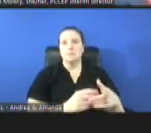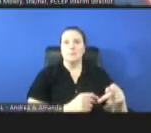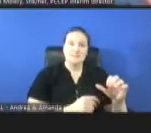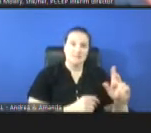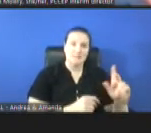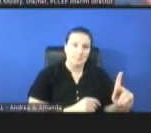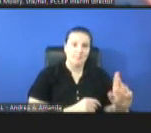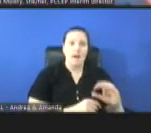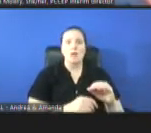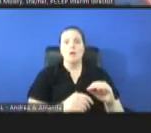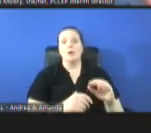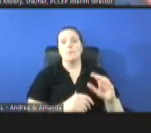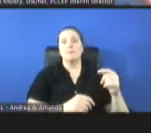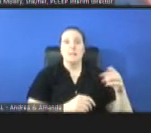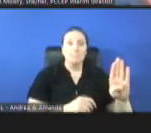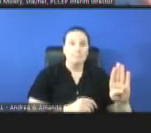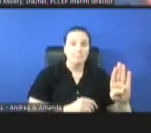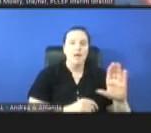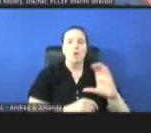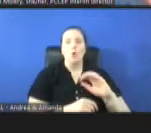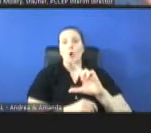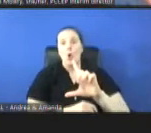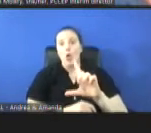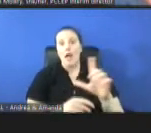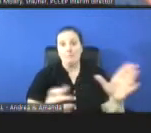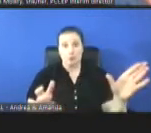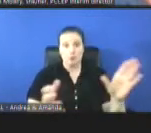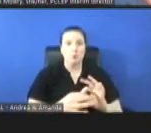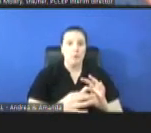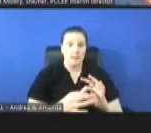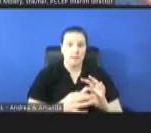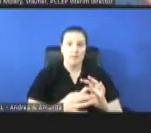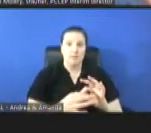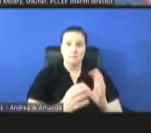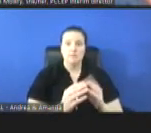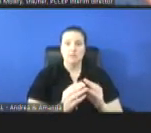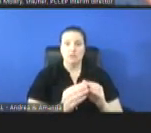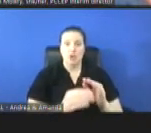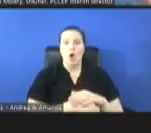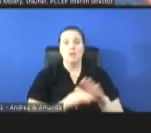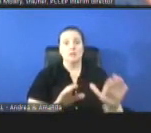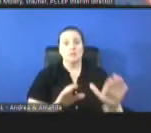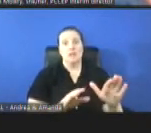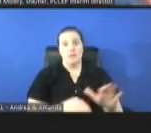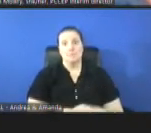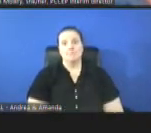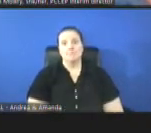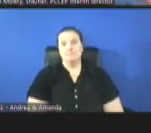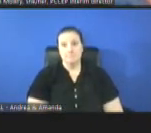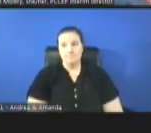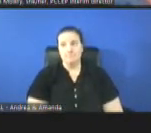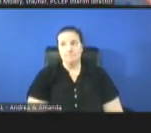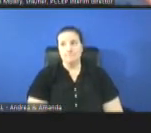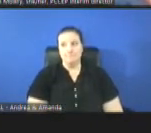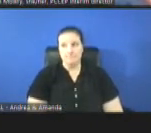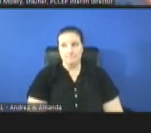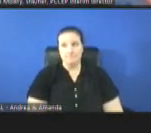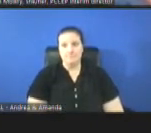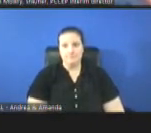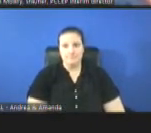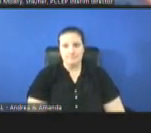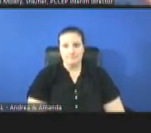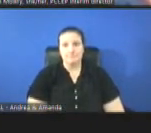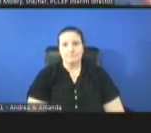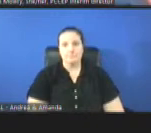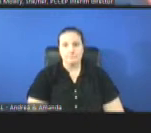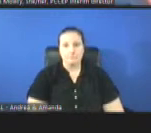and COCO and the fact that we had a joint session on Sunday. You know, our role